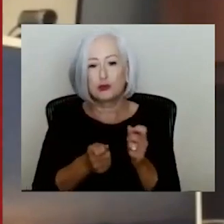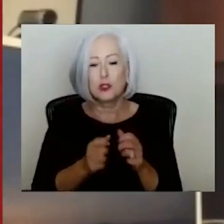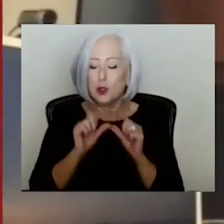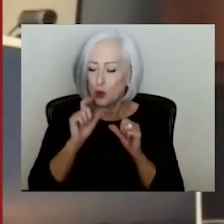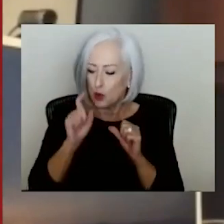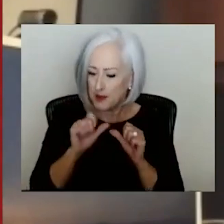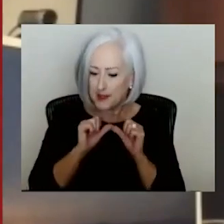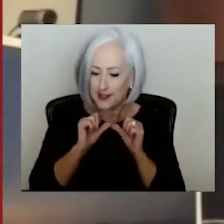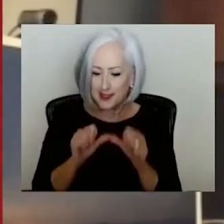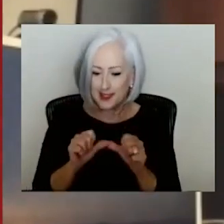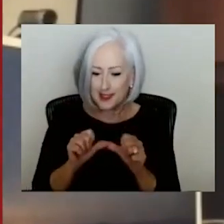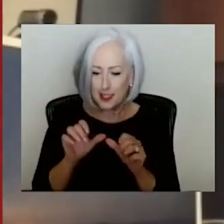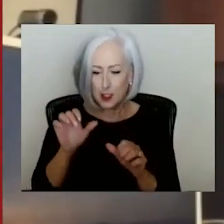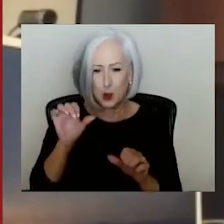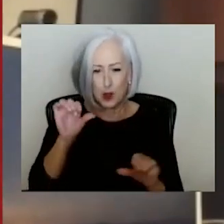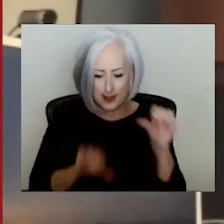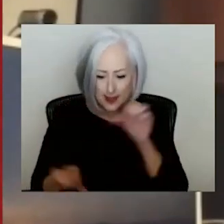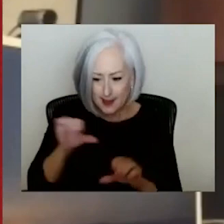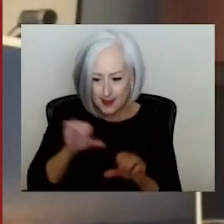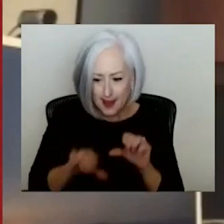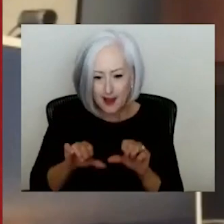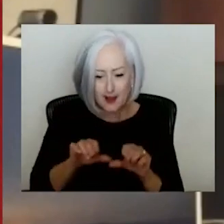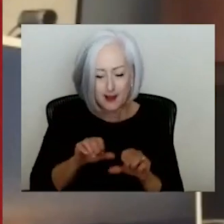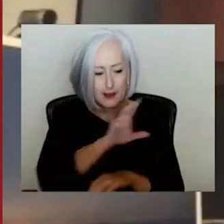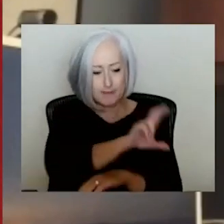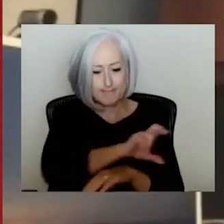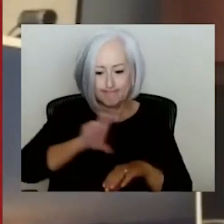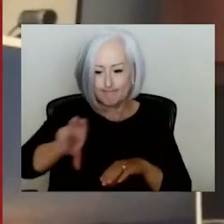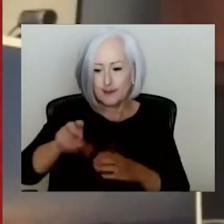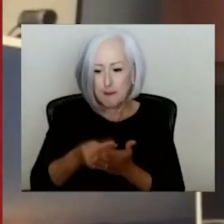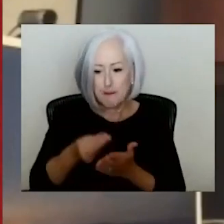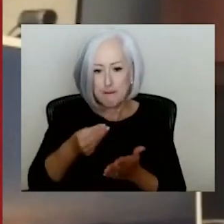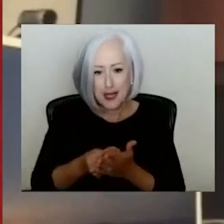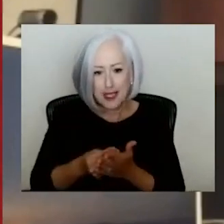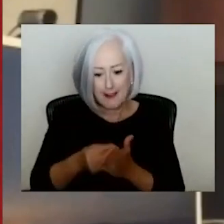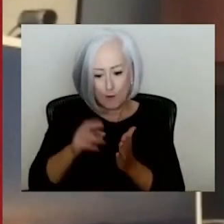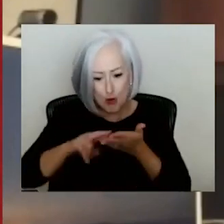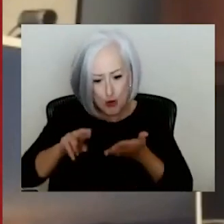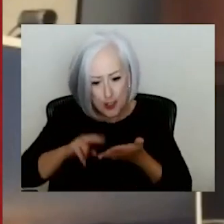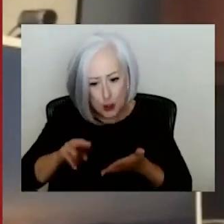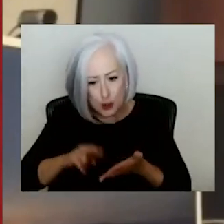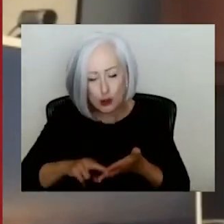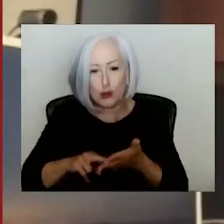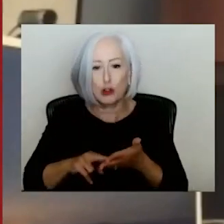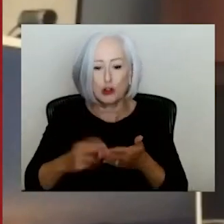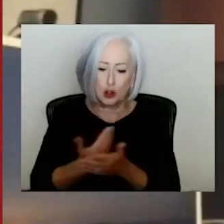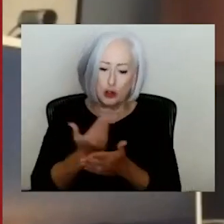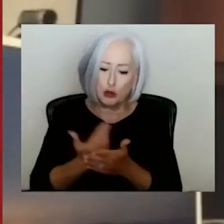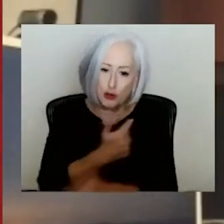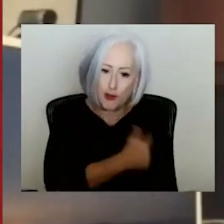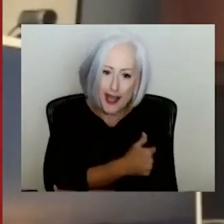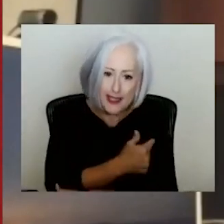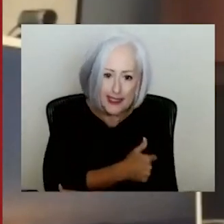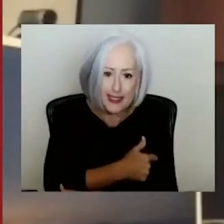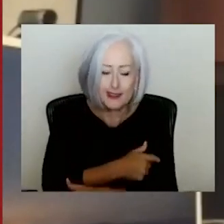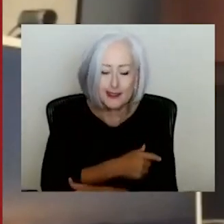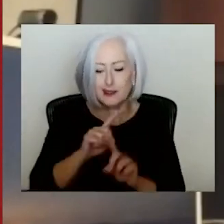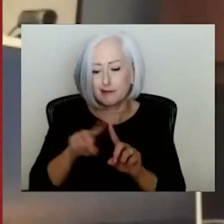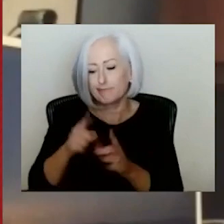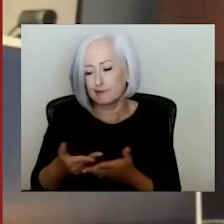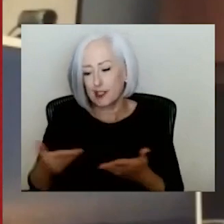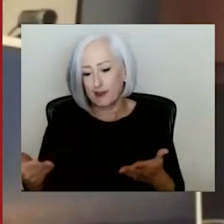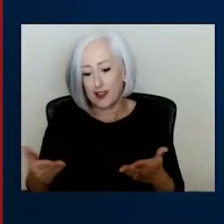really fund our research into newer vaccines and, other methods to keep people